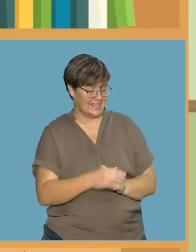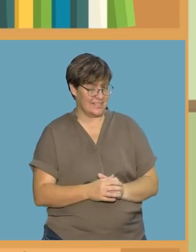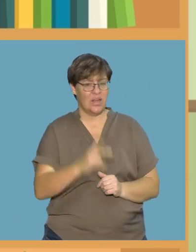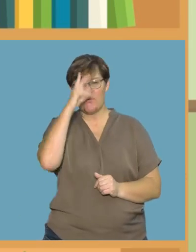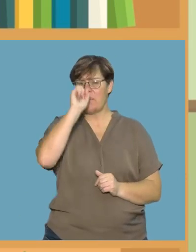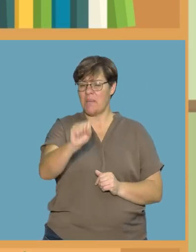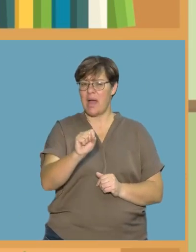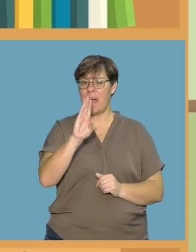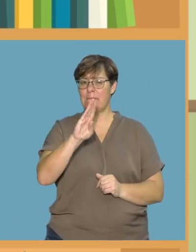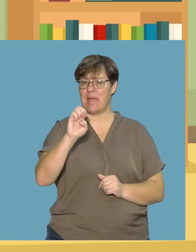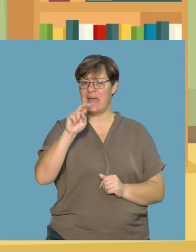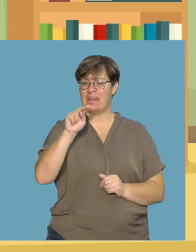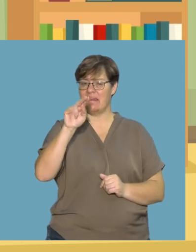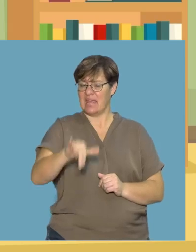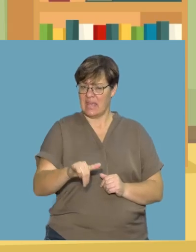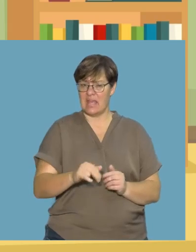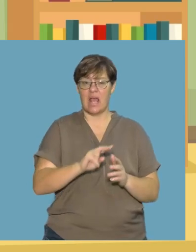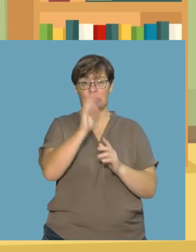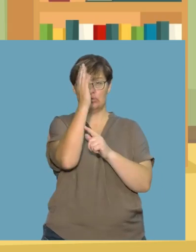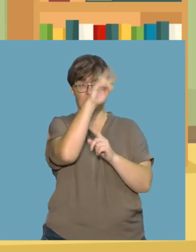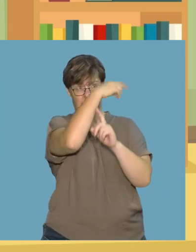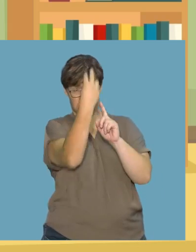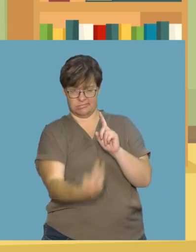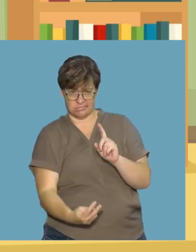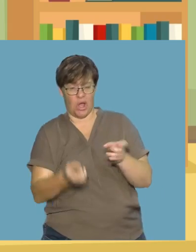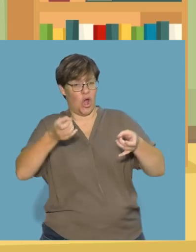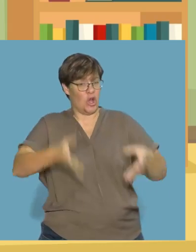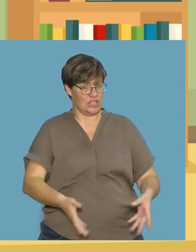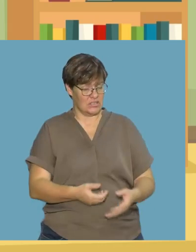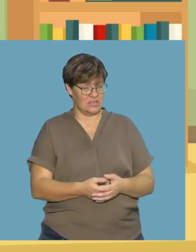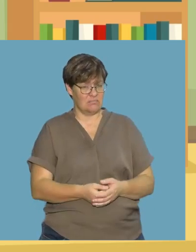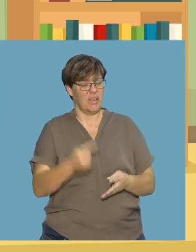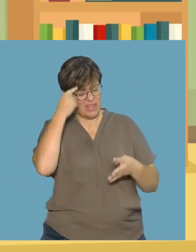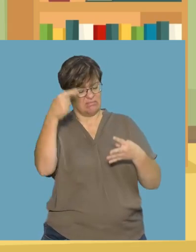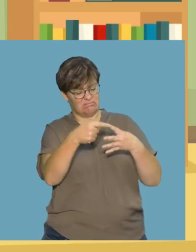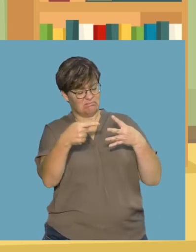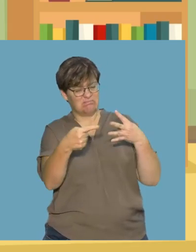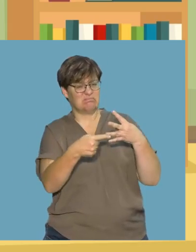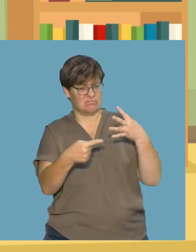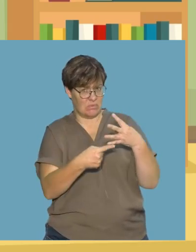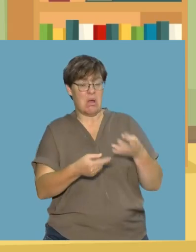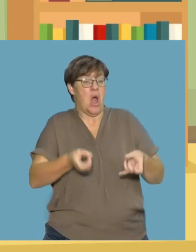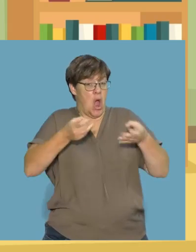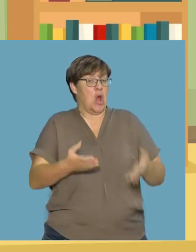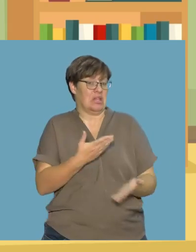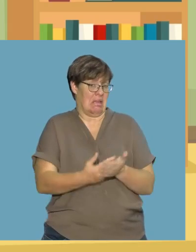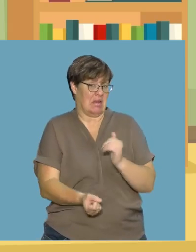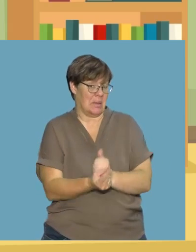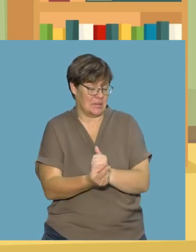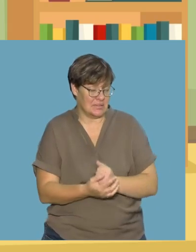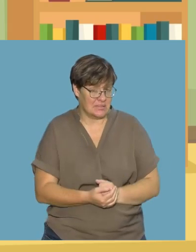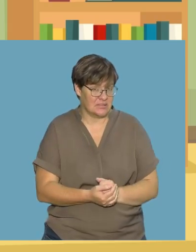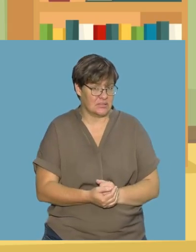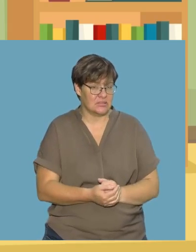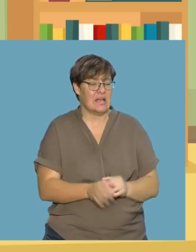tree and got hurt? Think about all the different ways that he could have been hurt. Listen to the sentence and copy what